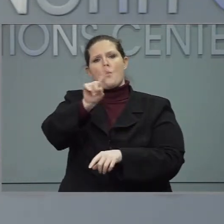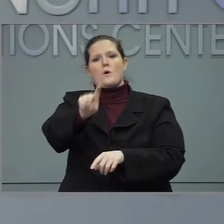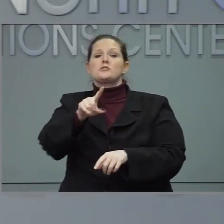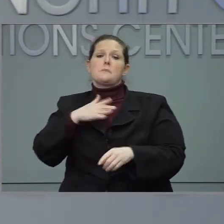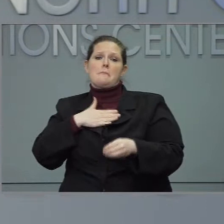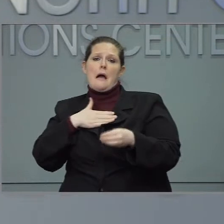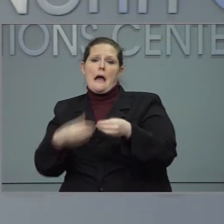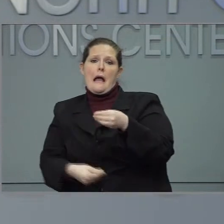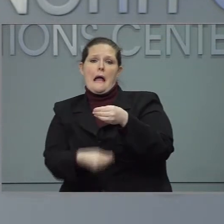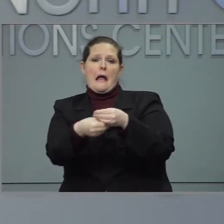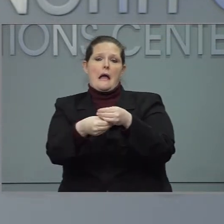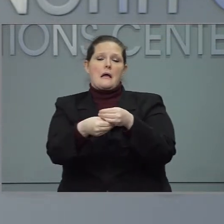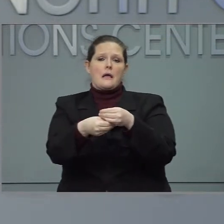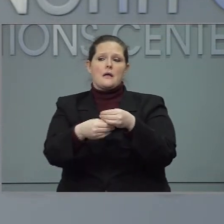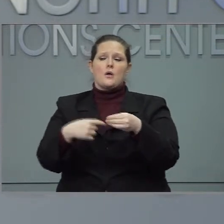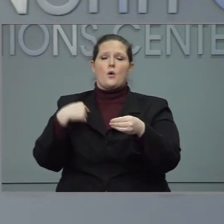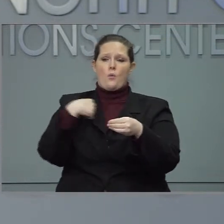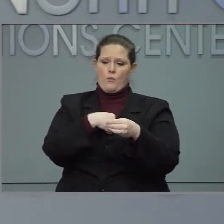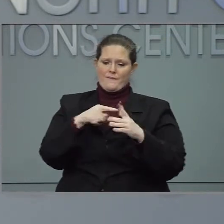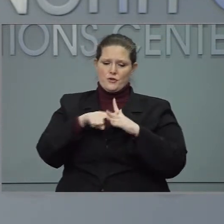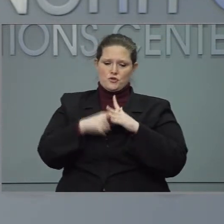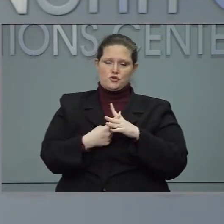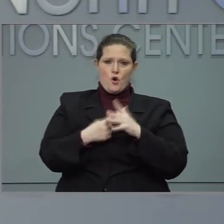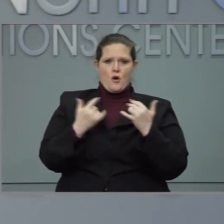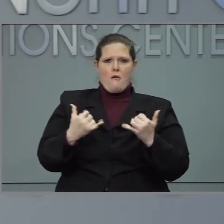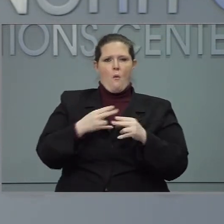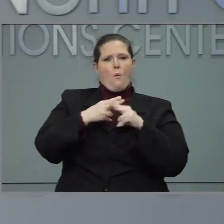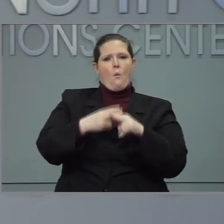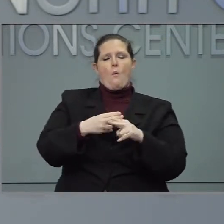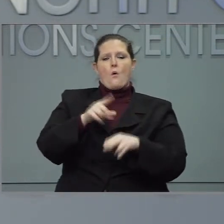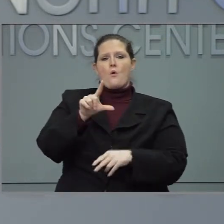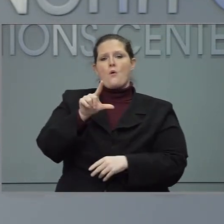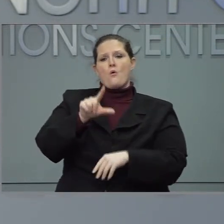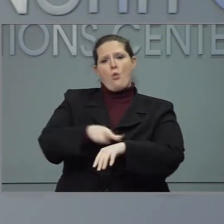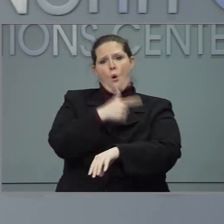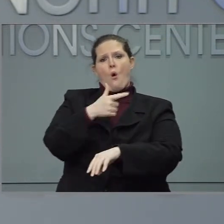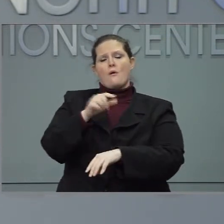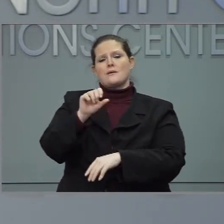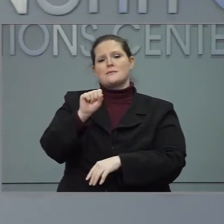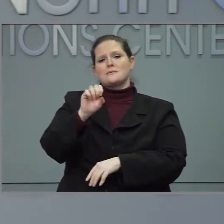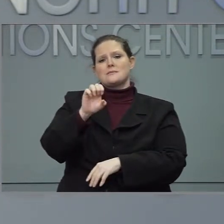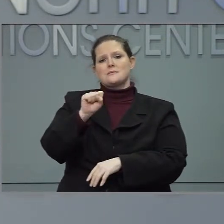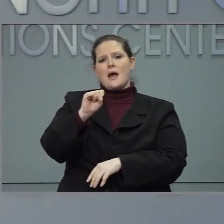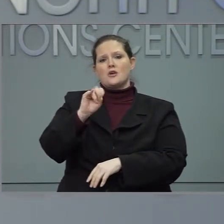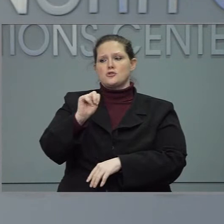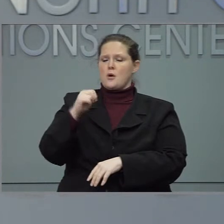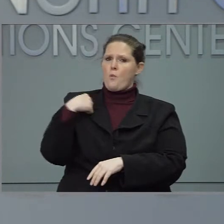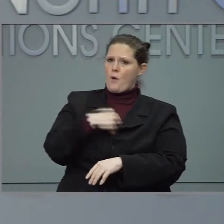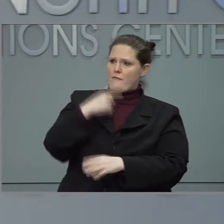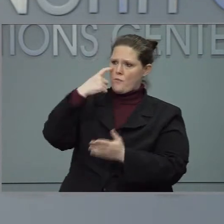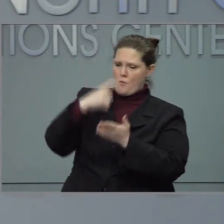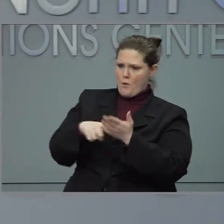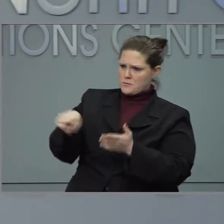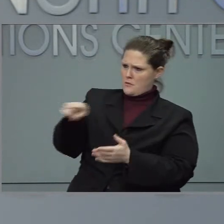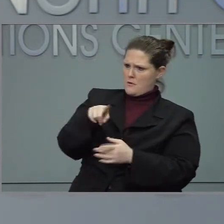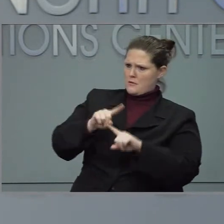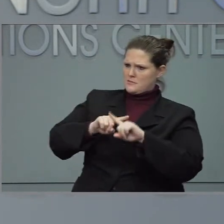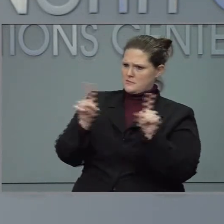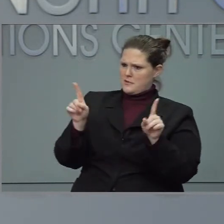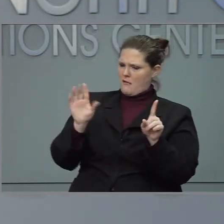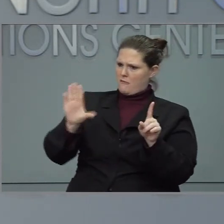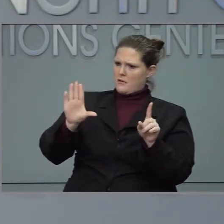as have started this long session, we've definitely seen a different tone in our conversation with members of the General